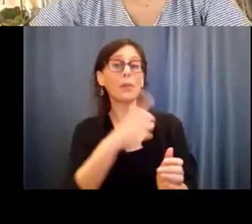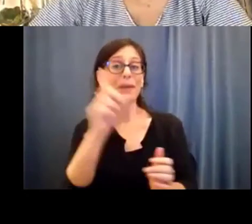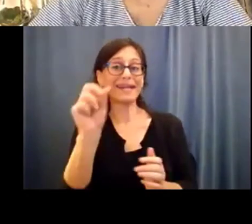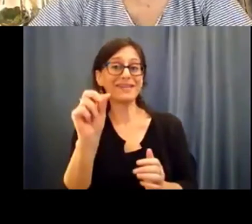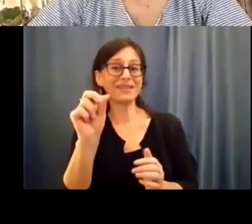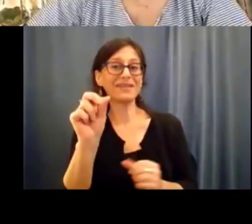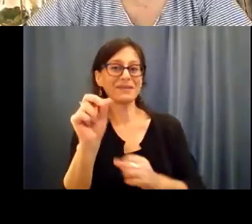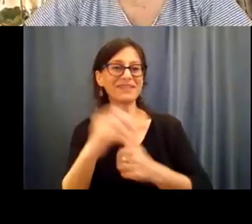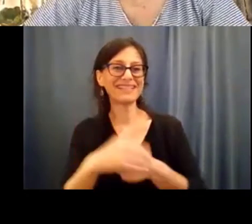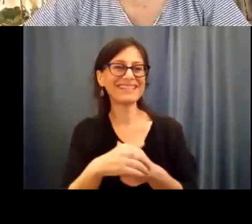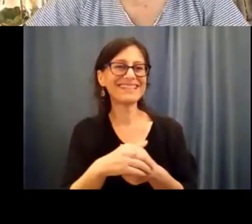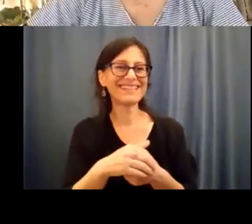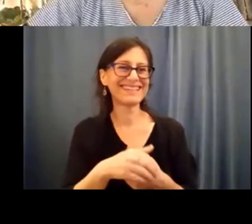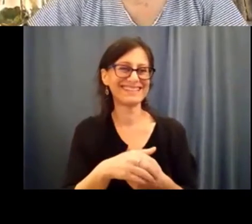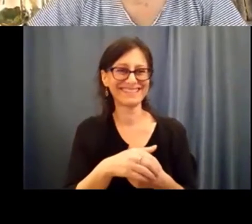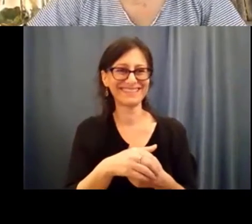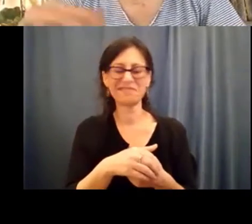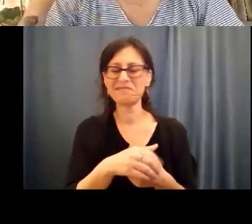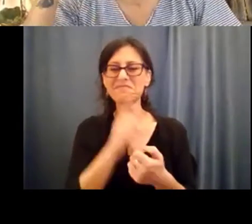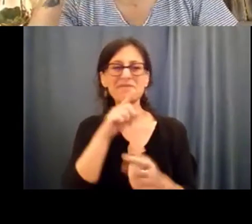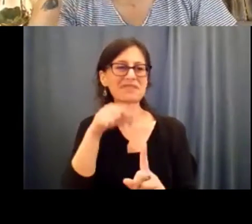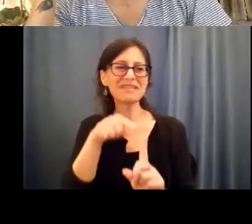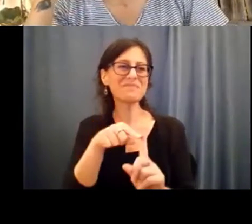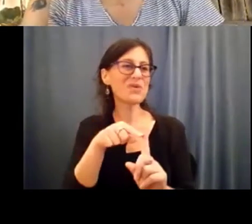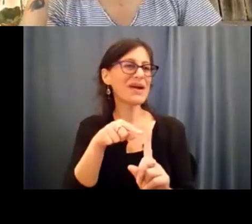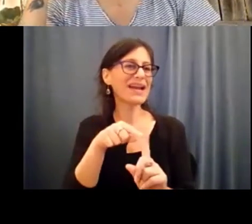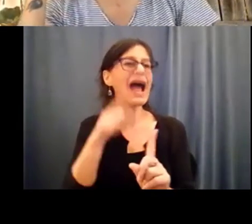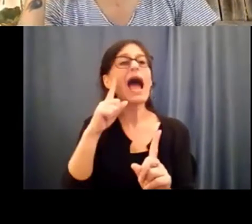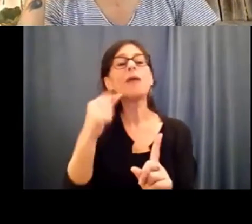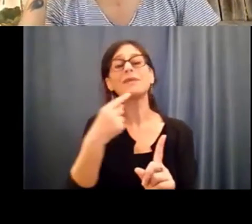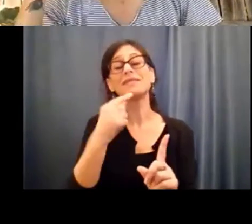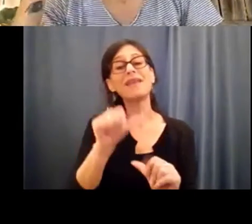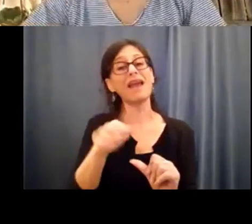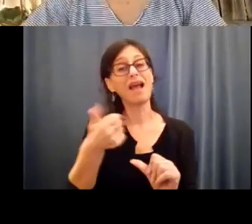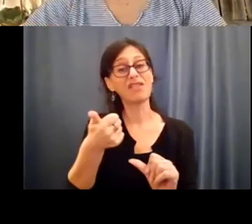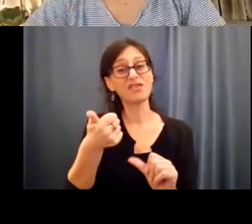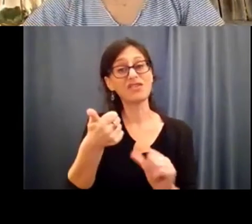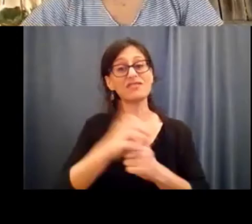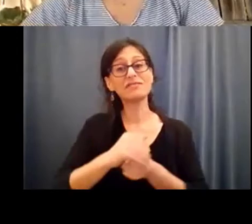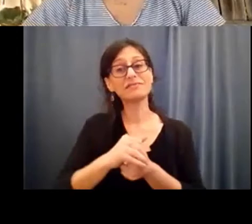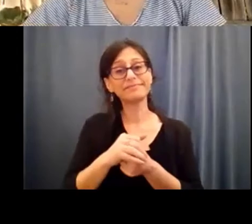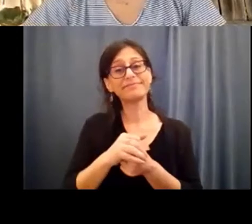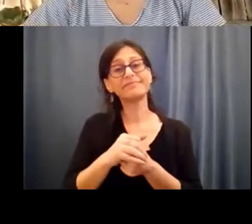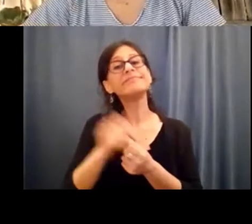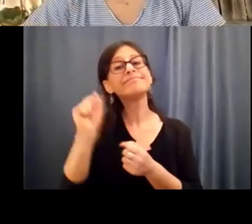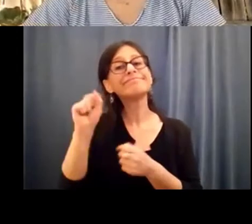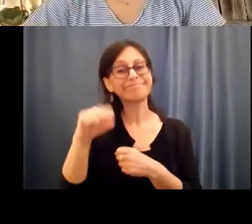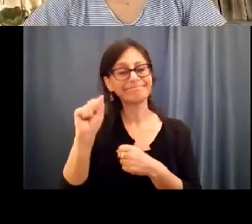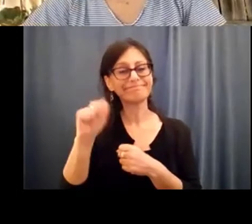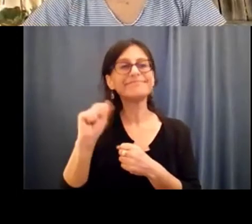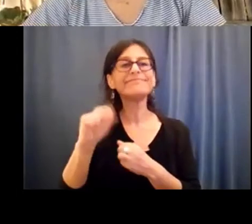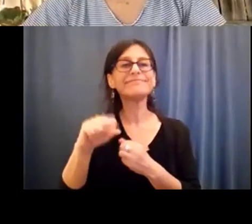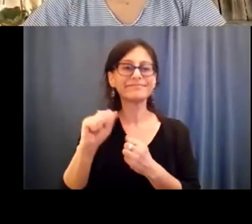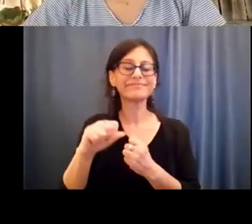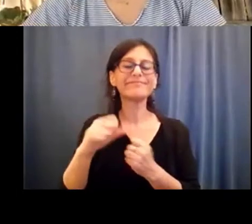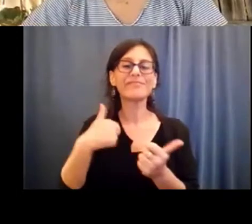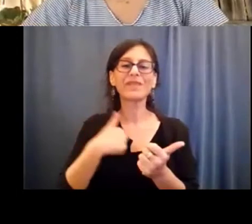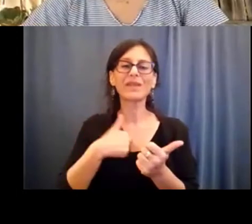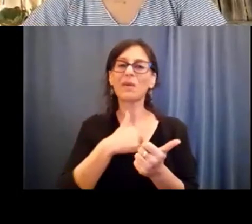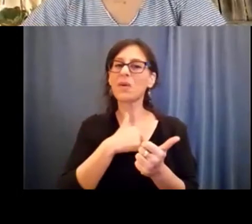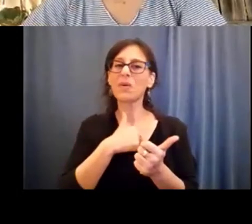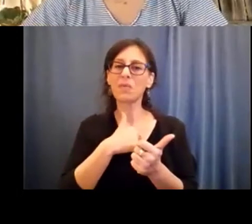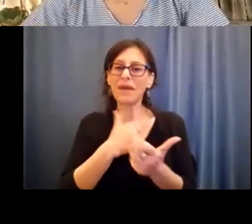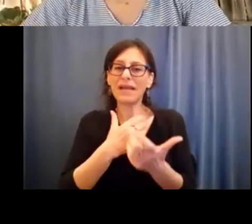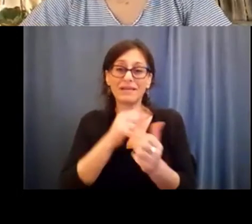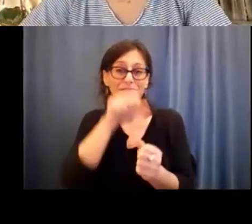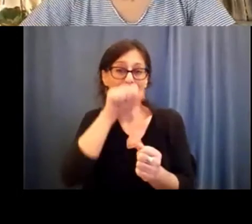We do. We got all the, but like it's all about. And the one thing I have to say is that yes, we do love the